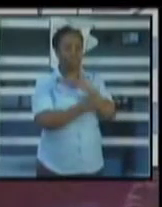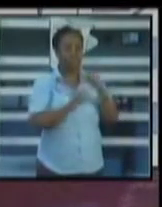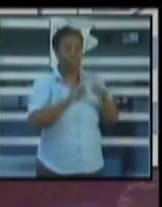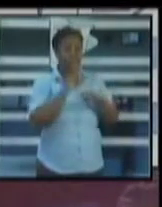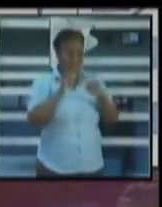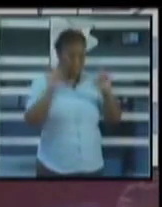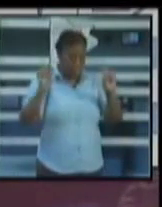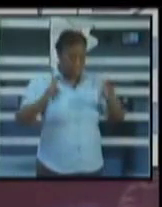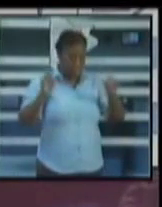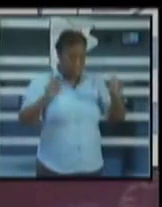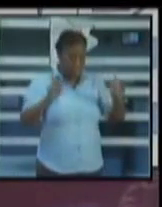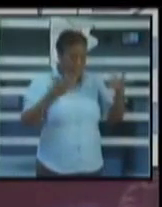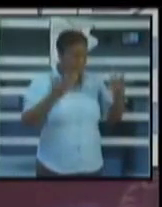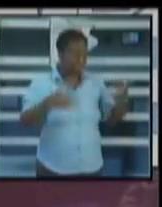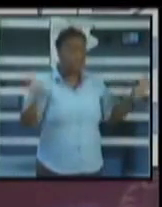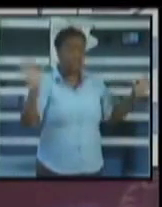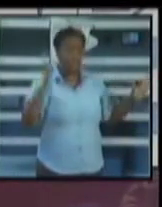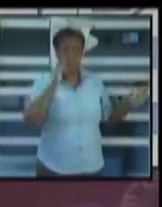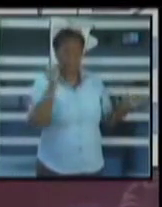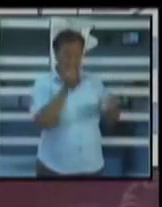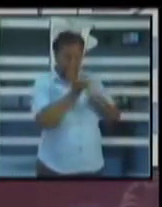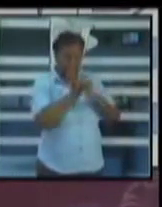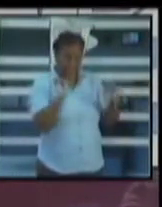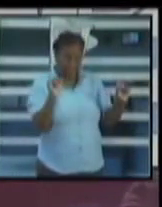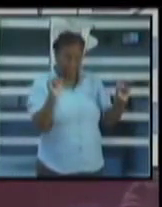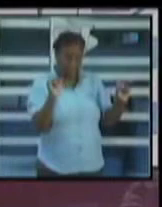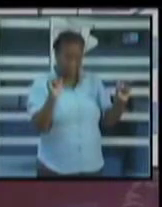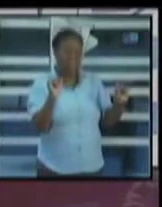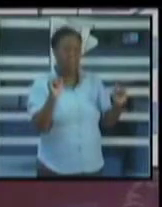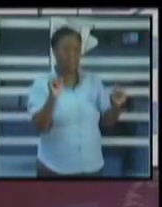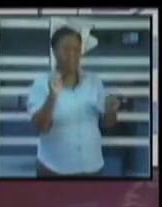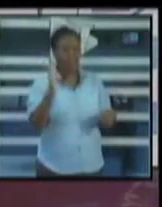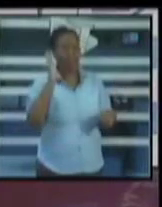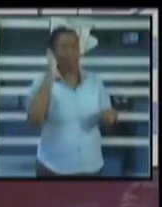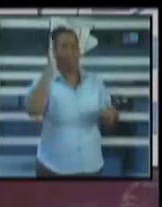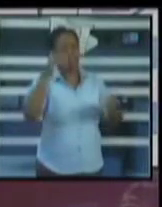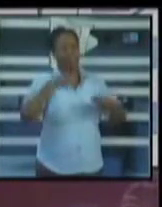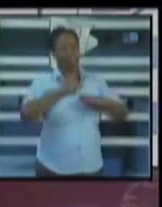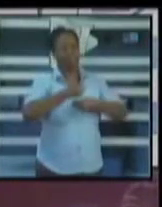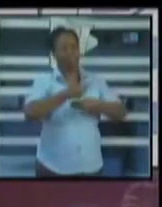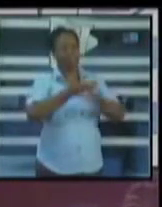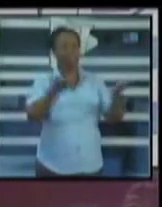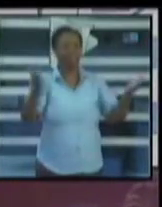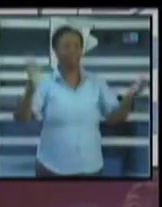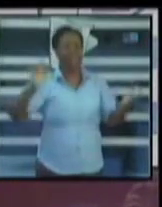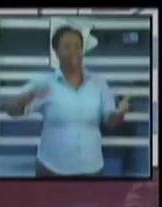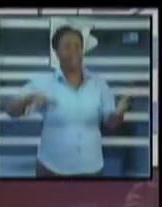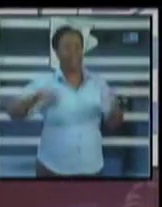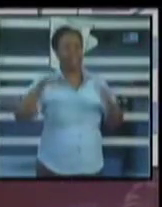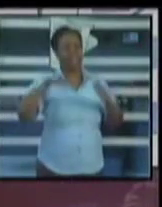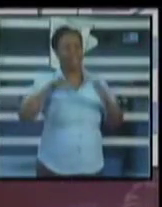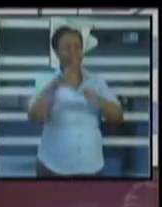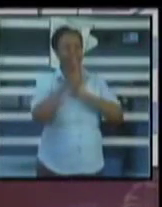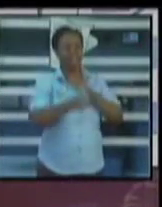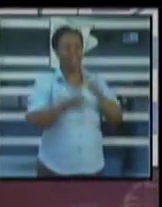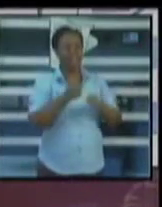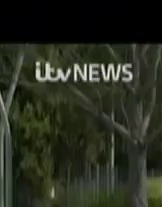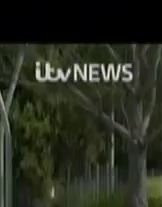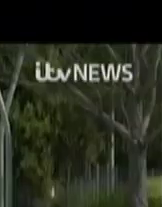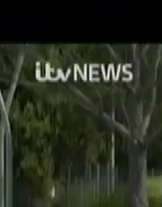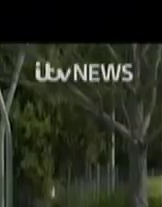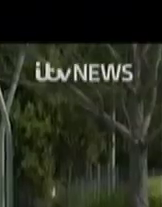are anticipated to be available later this year, and the first 300 million ready by July next year. So there's a lot of ifs in